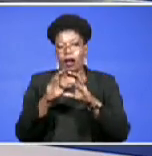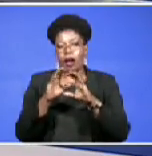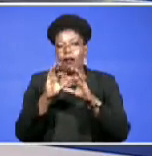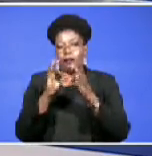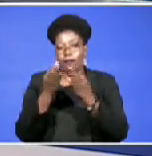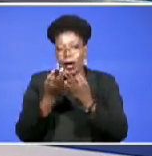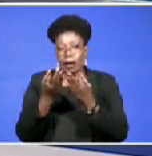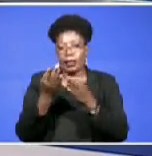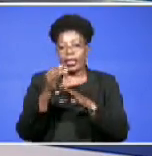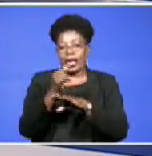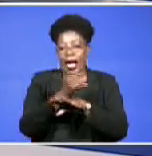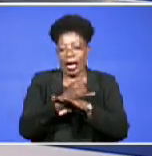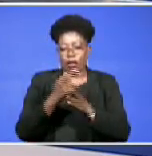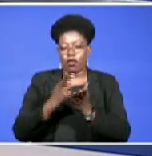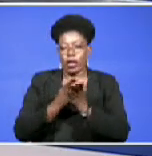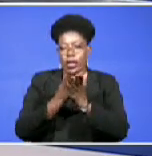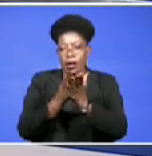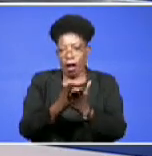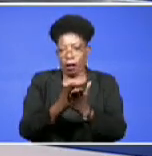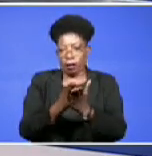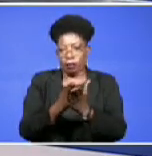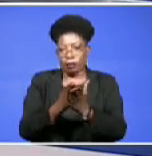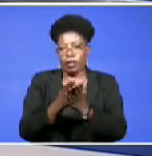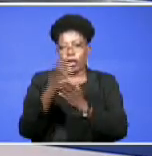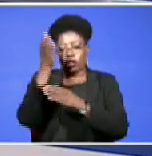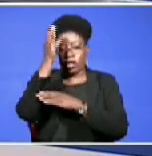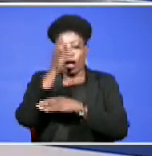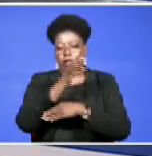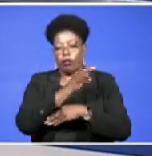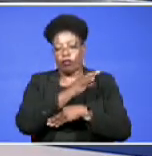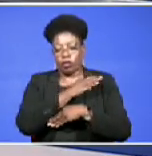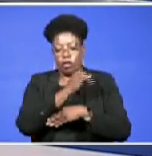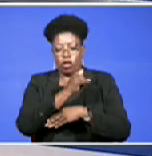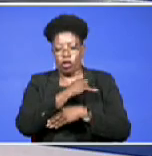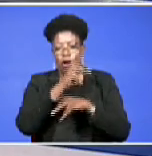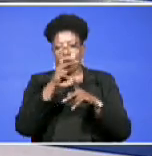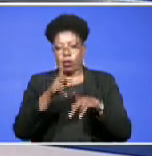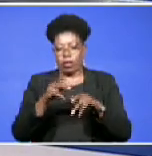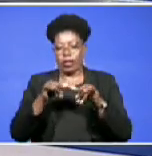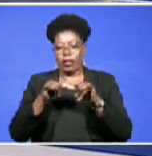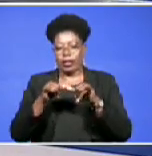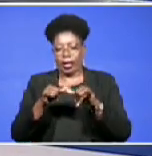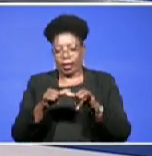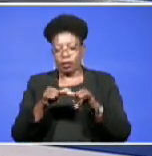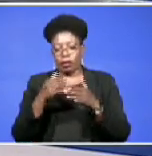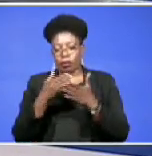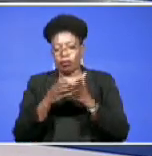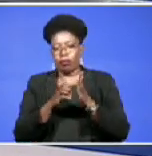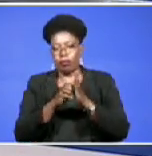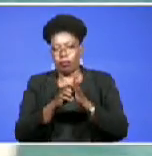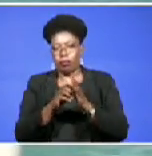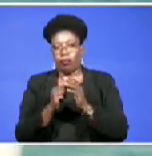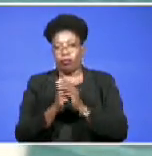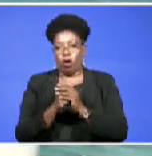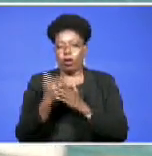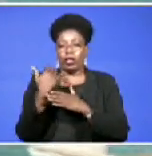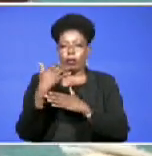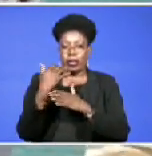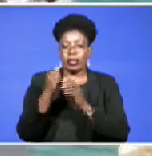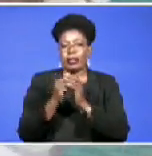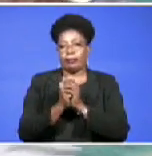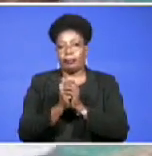Regatta, but as Charles Fisher tells us tonight, one youngster left a lasting impression.